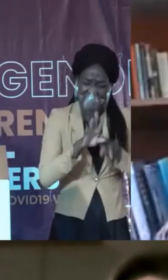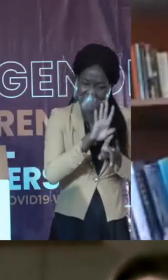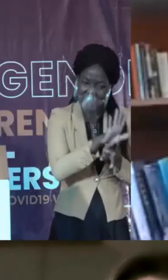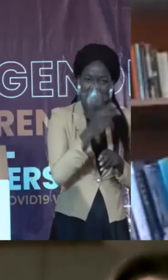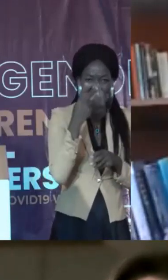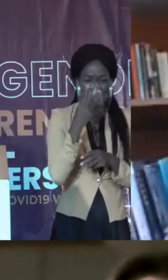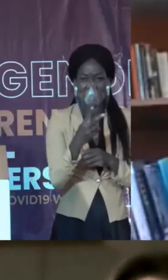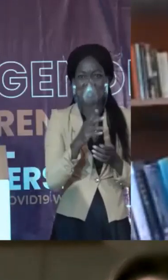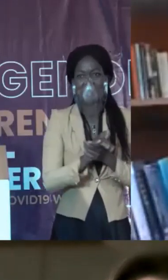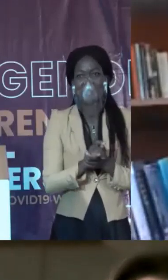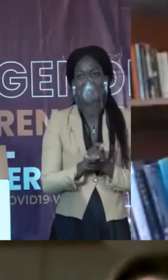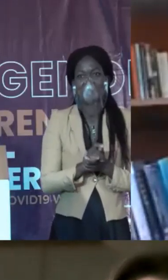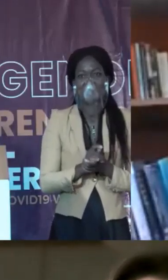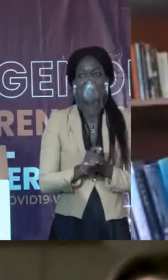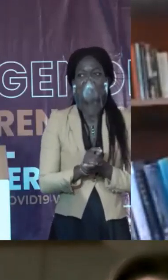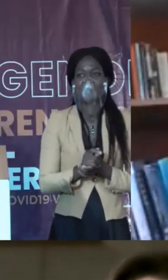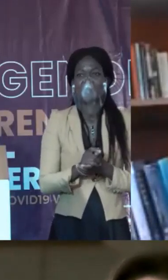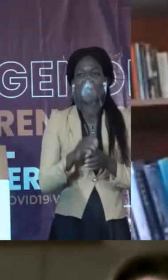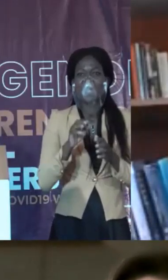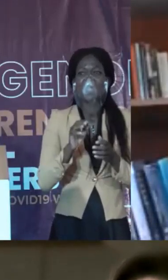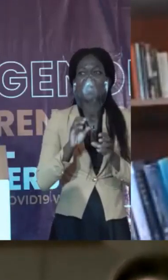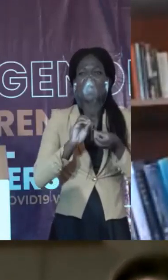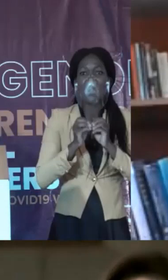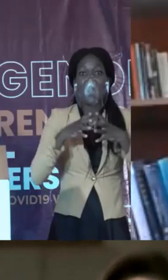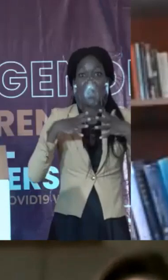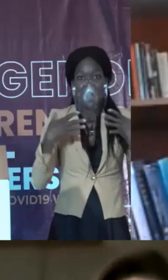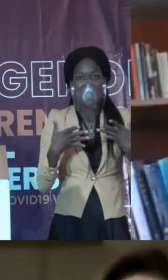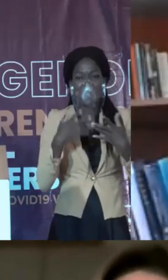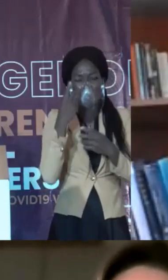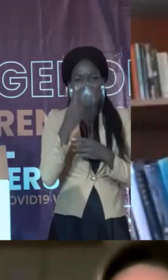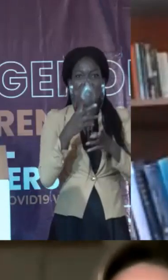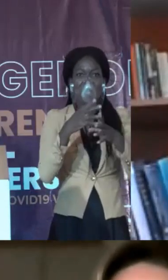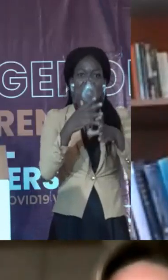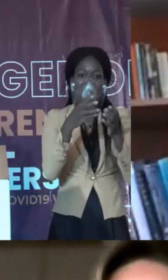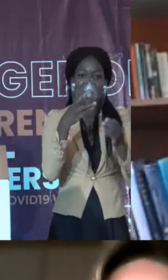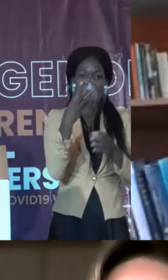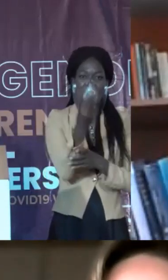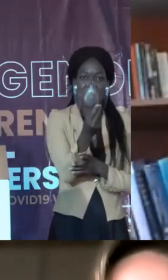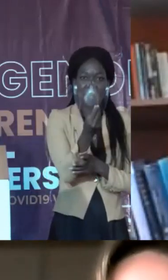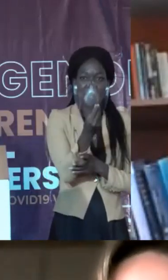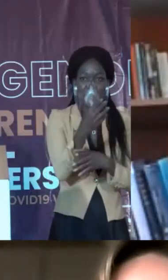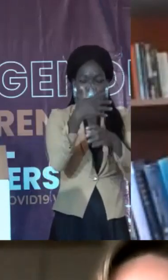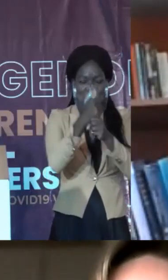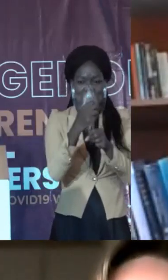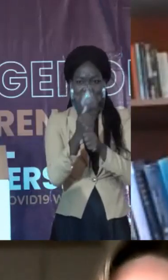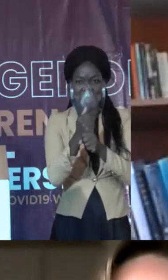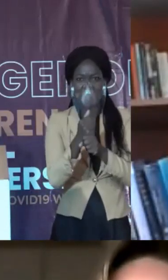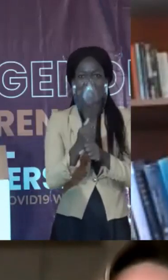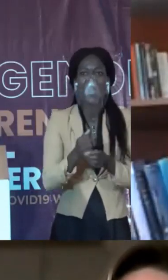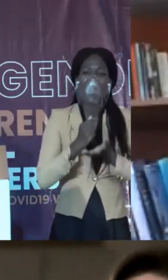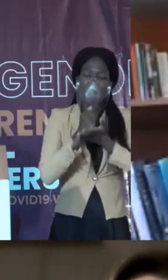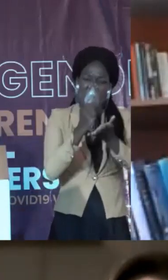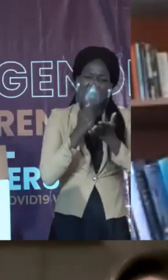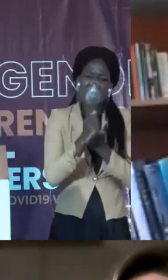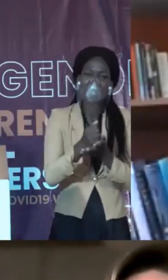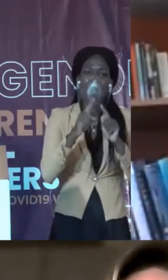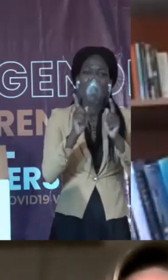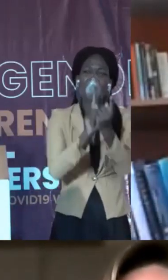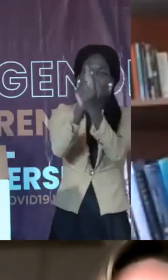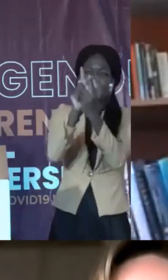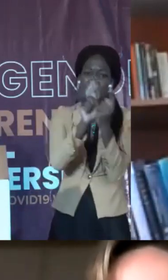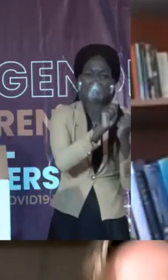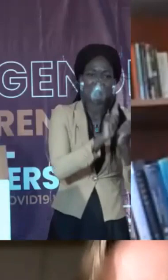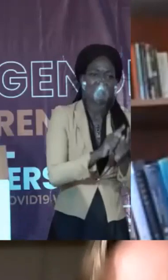some of the catalysts to ensure that financial inclusion strategies effectively reach out